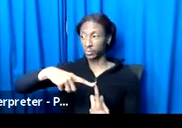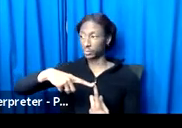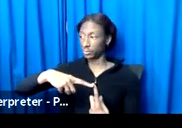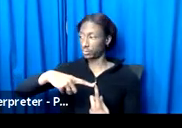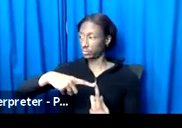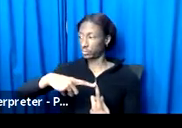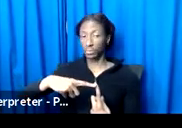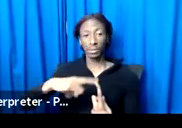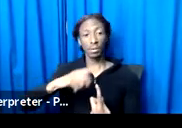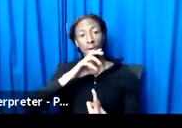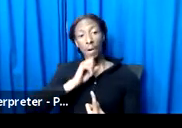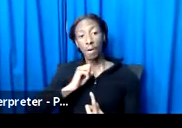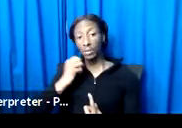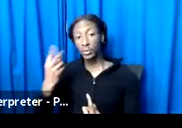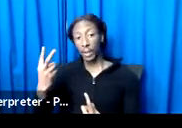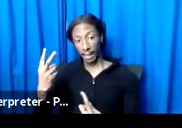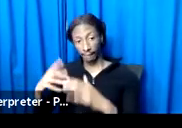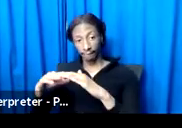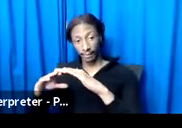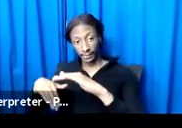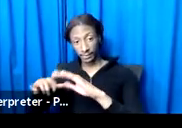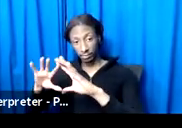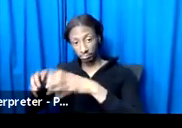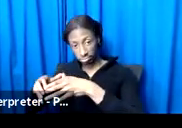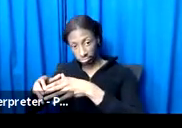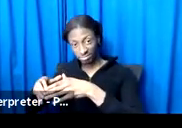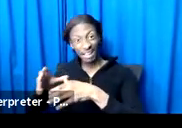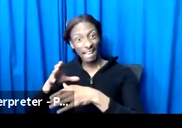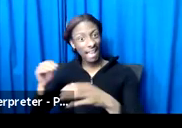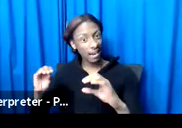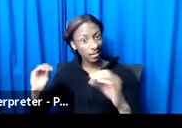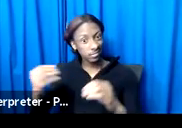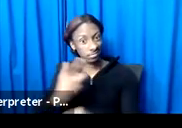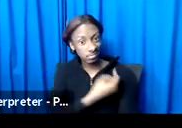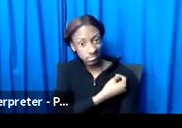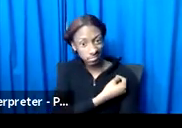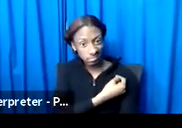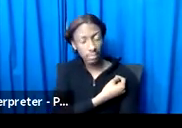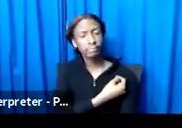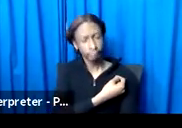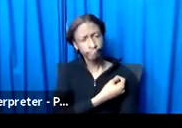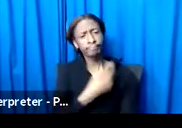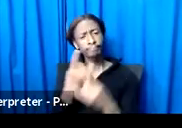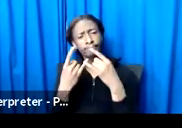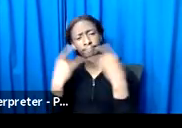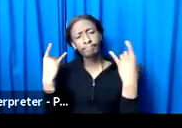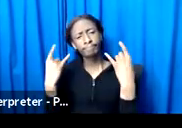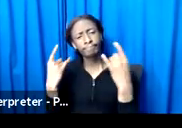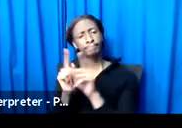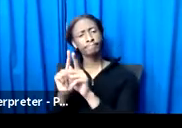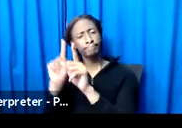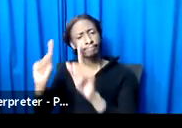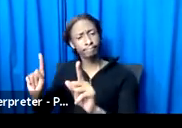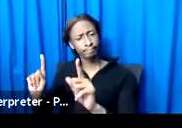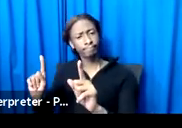the under 12 population to still be unvaccinated, wearing a mask and physical distancing will still remain effective ways